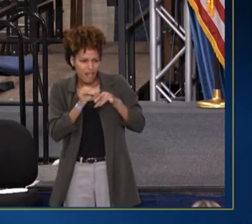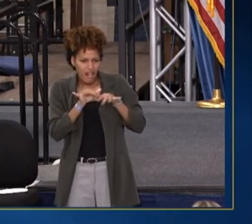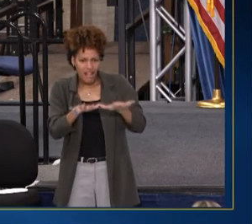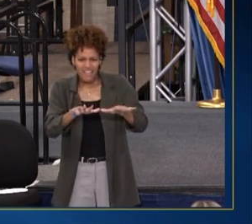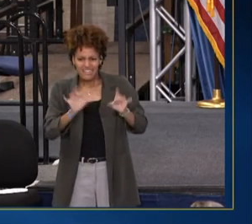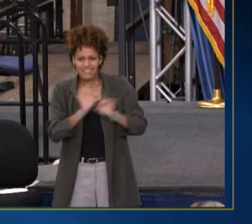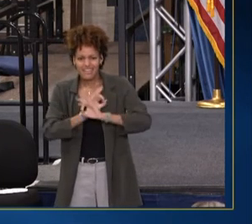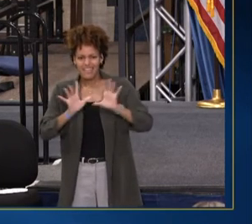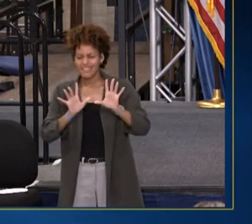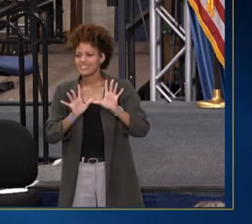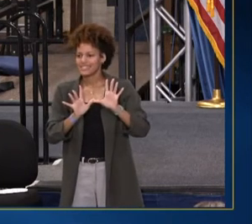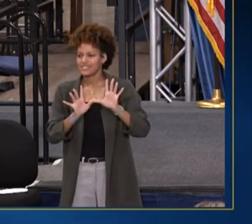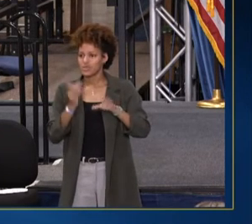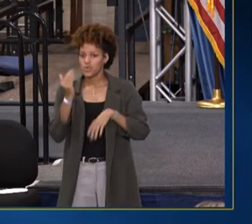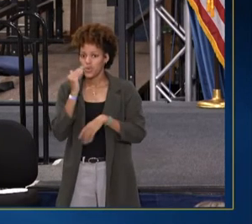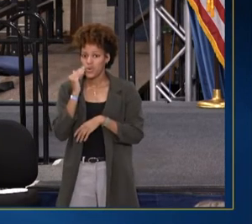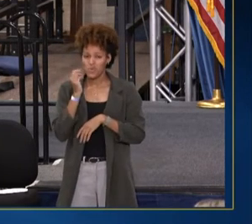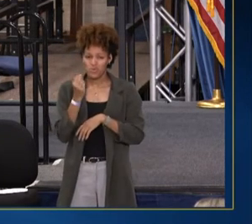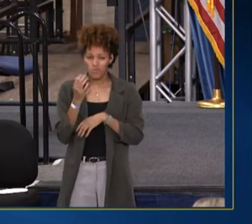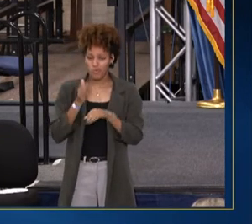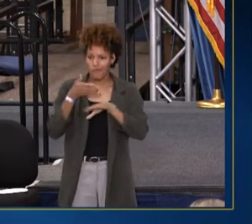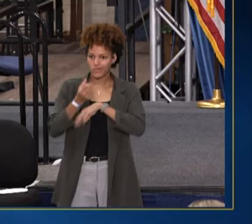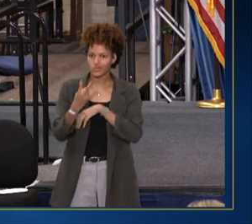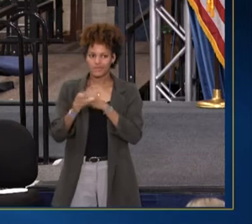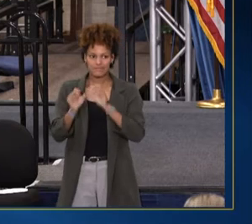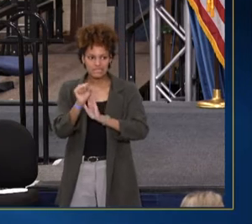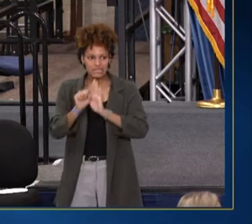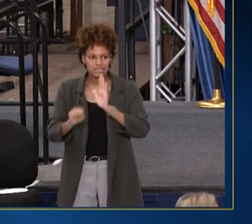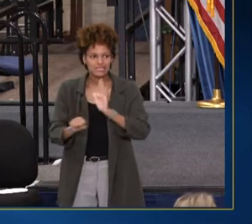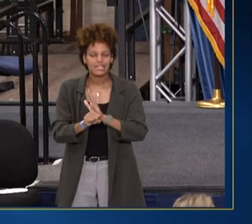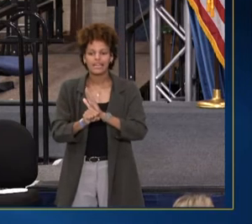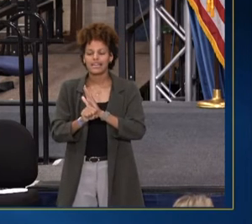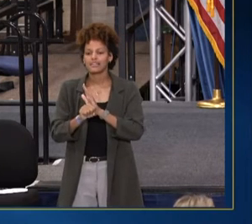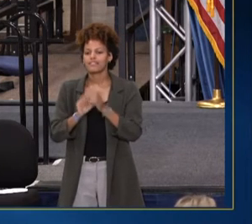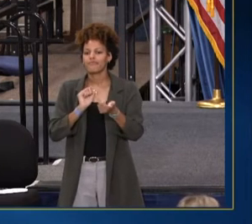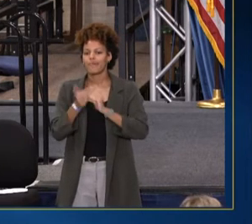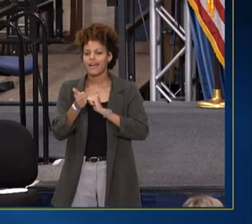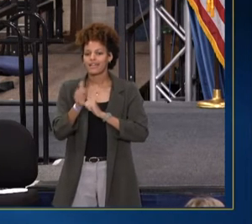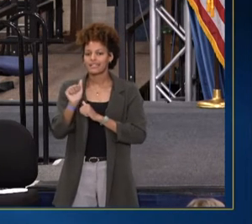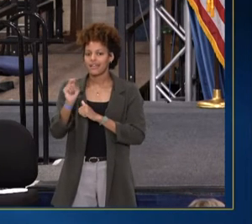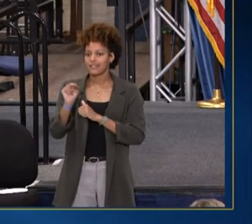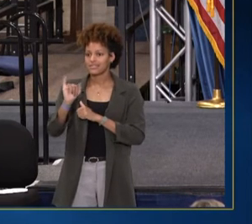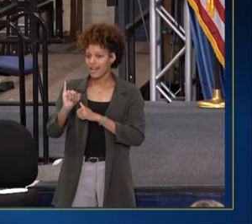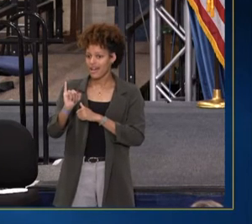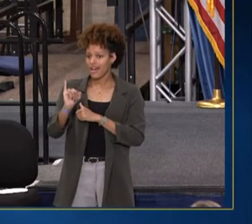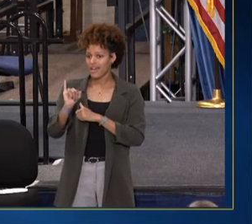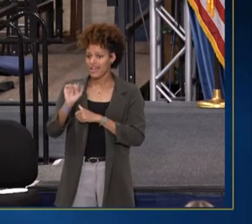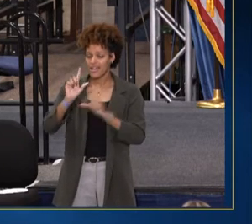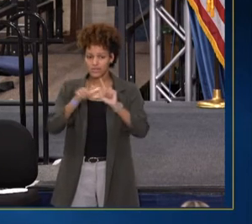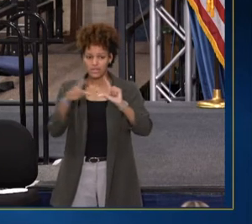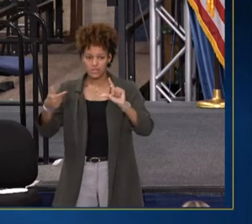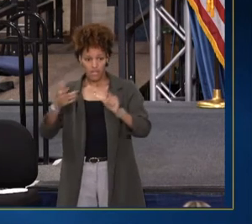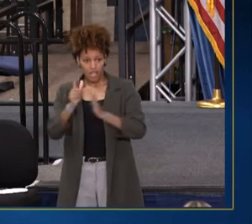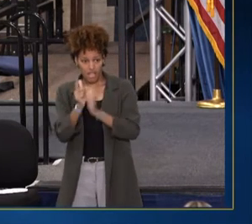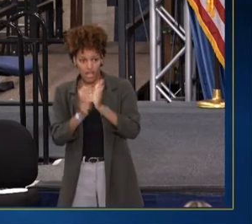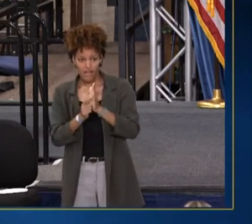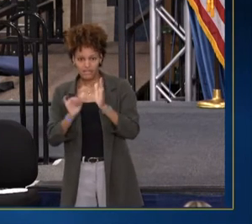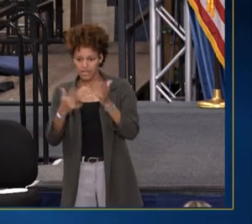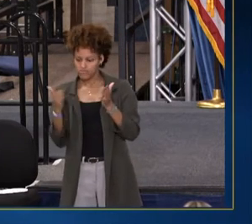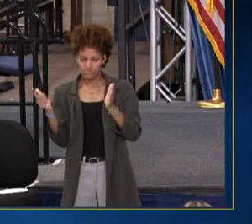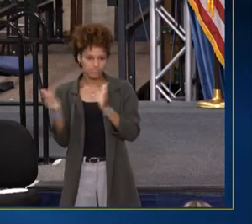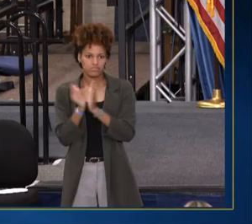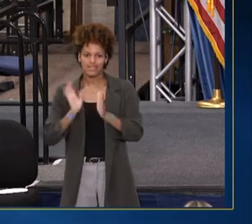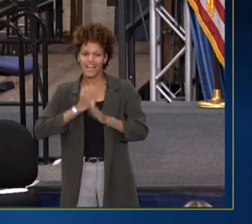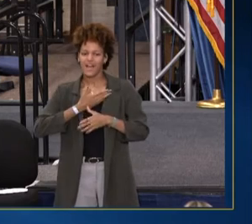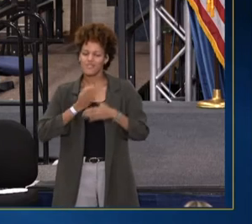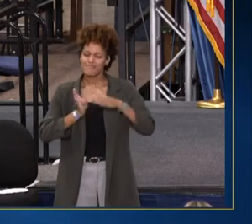Over a dozen states have enacted anti-LGBTQ plus laws that violate our more